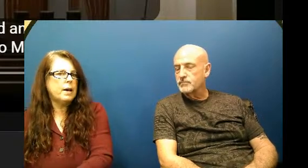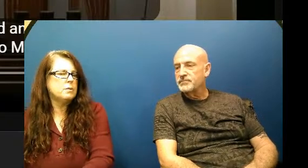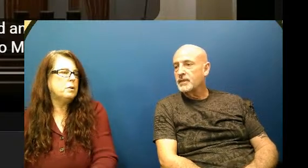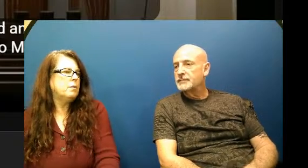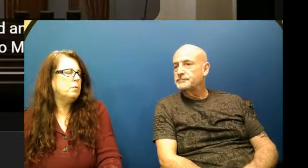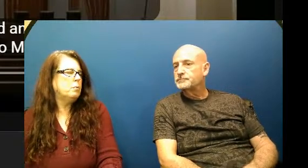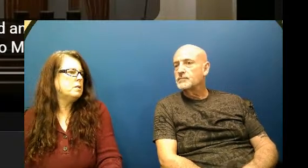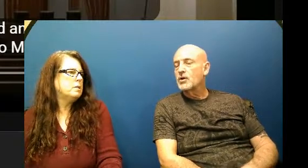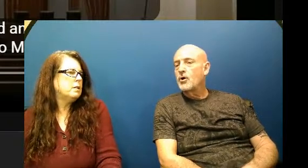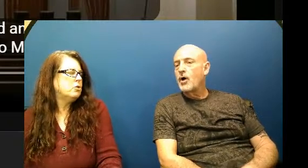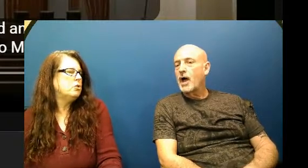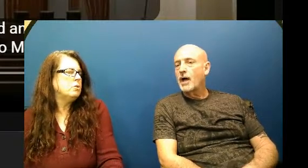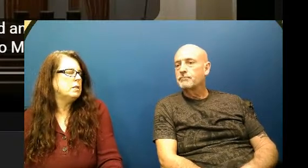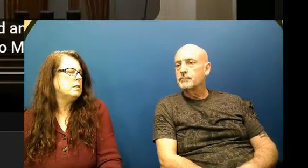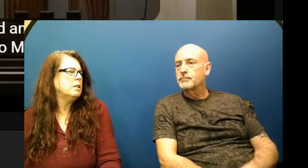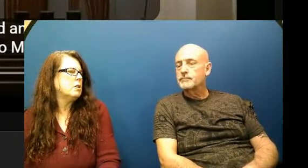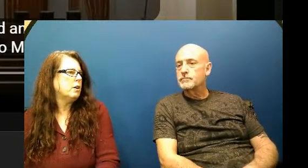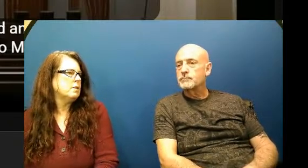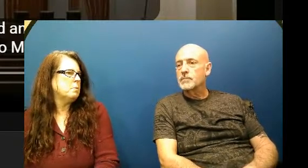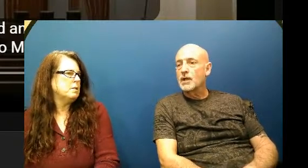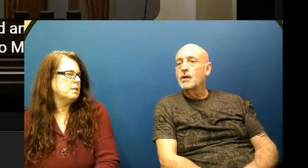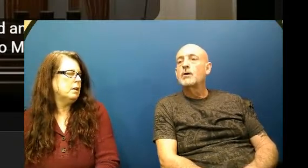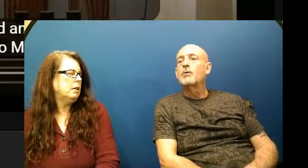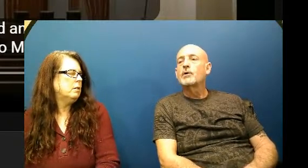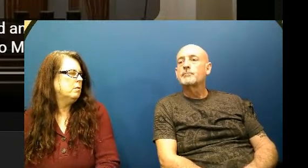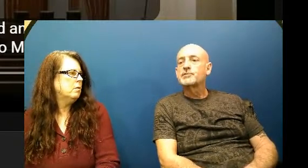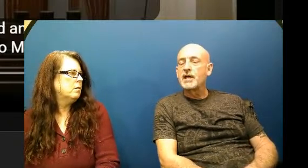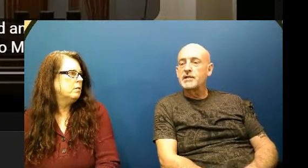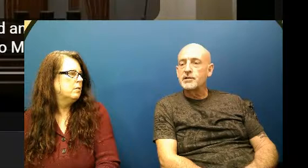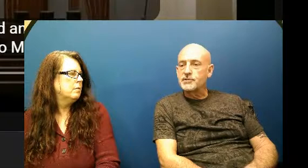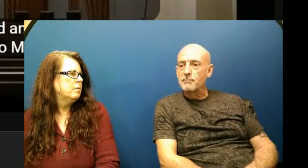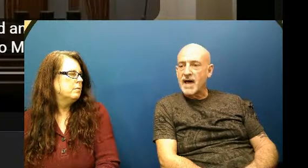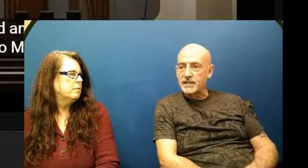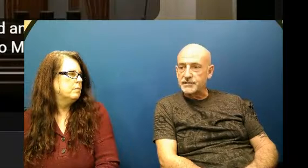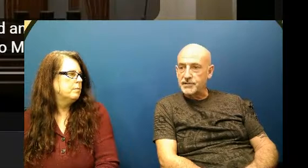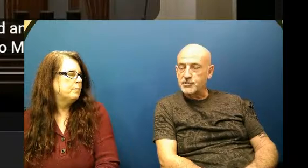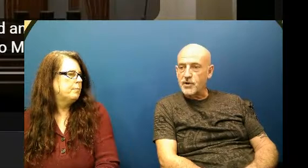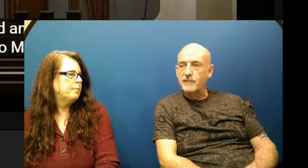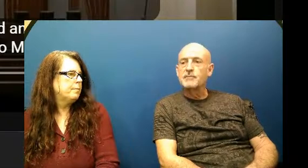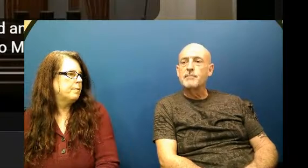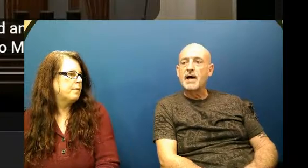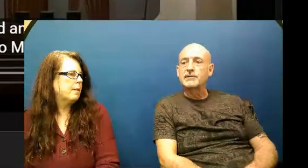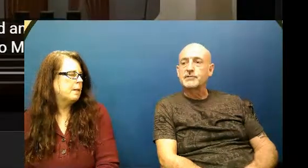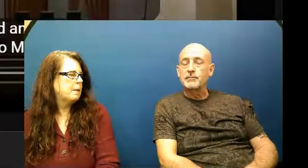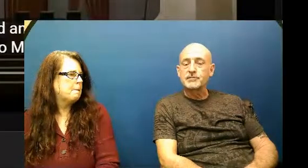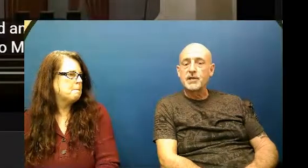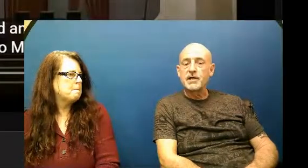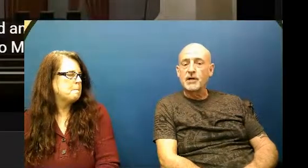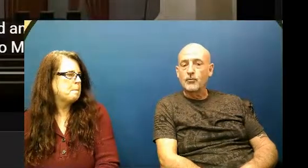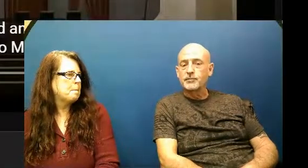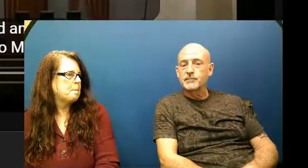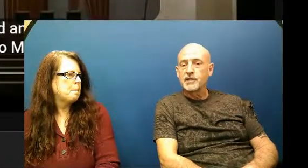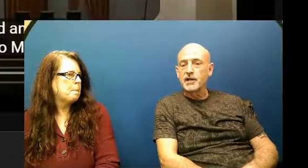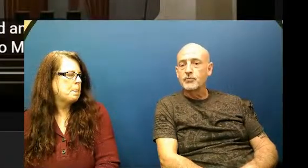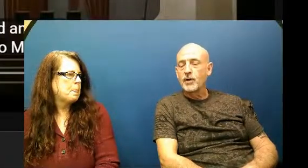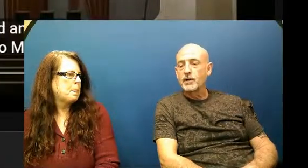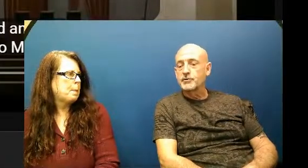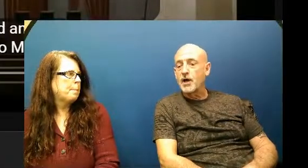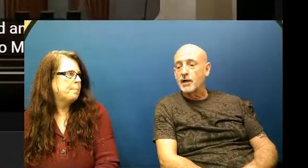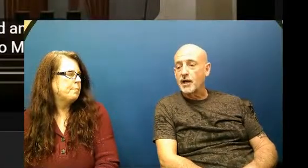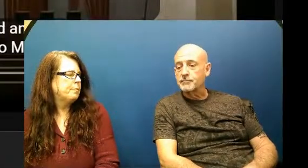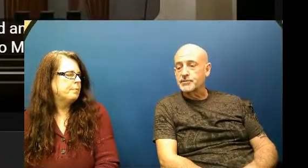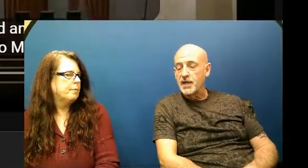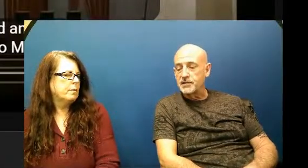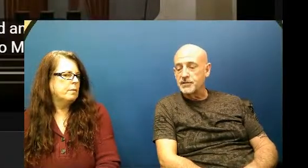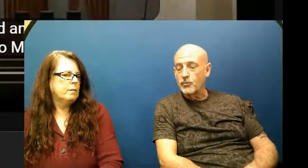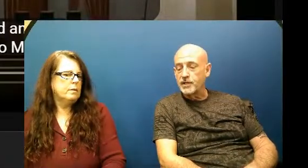Well, that's what everyone that's using TikTok has been saying. What I'm saying is the things you have to balance. I'm not saying I want them to take it away or